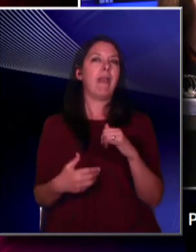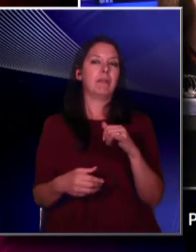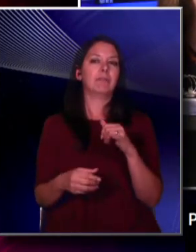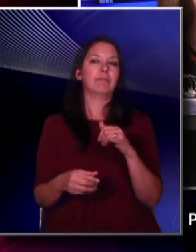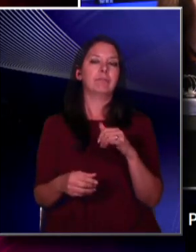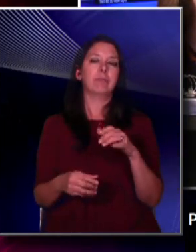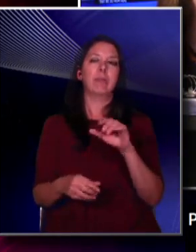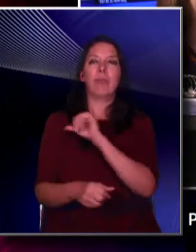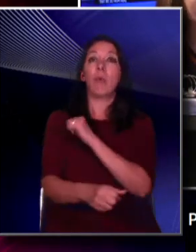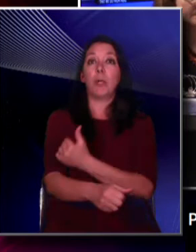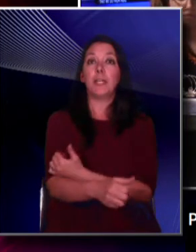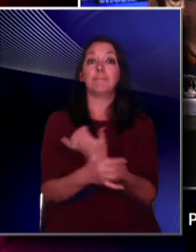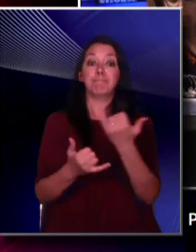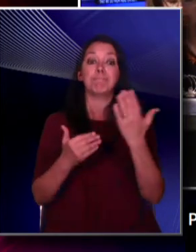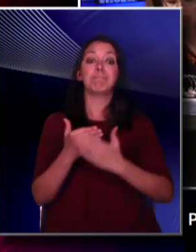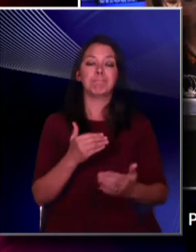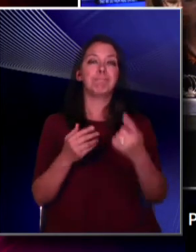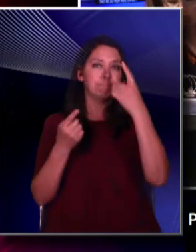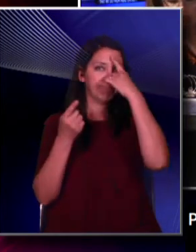out.